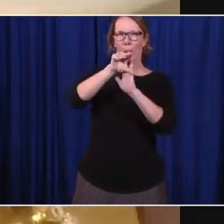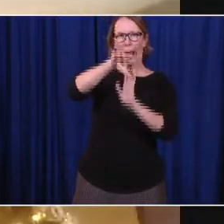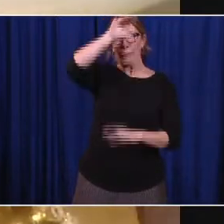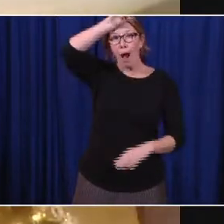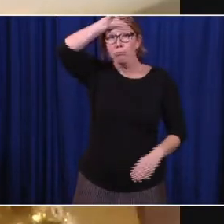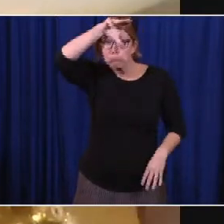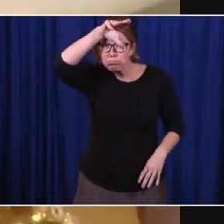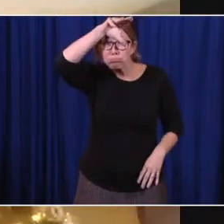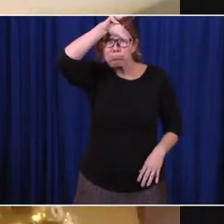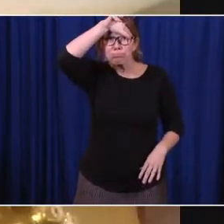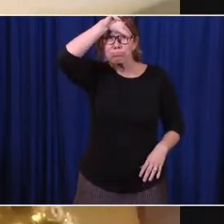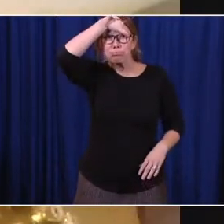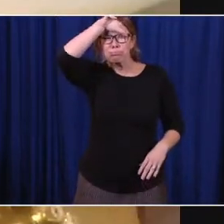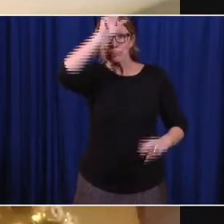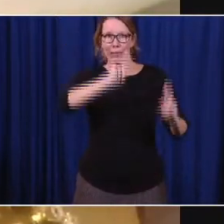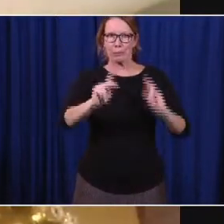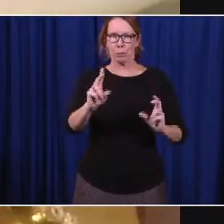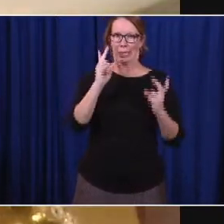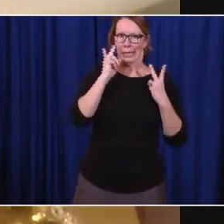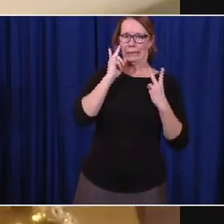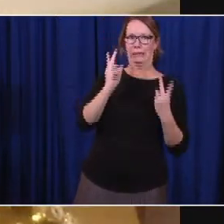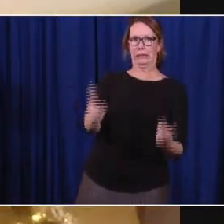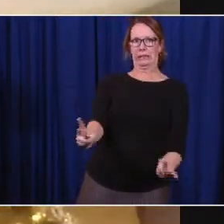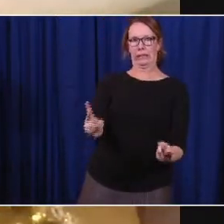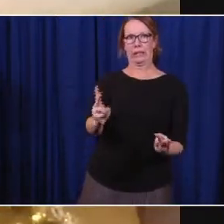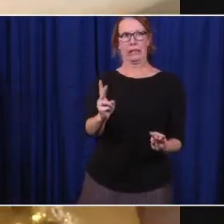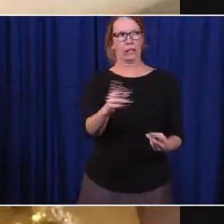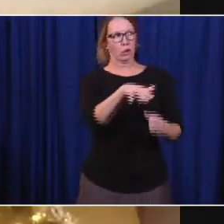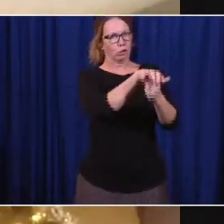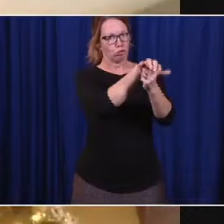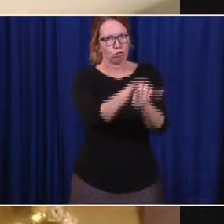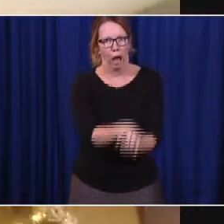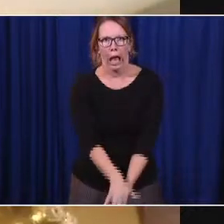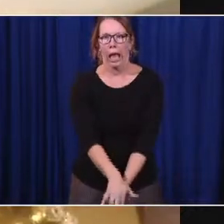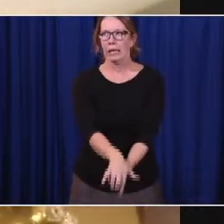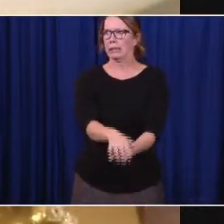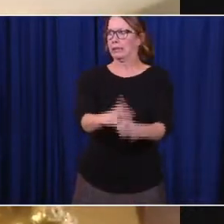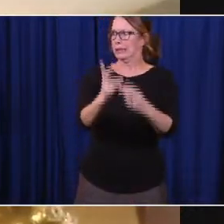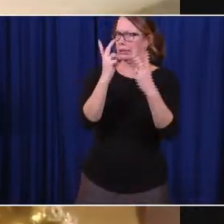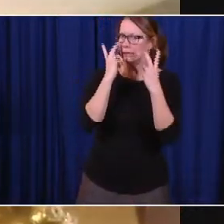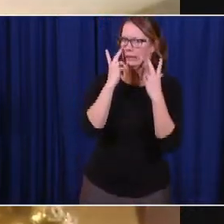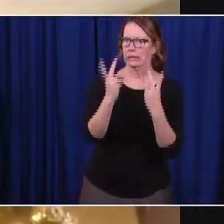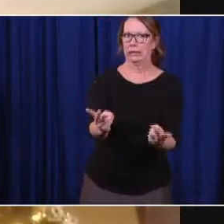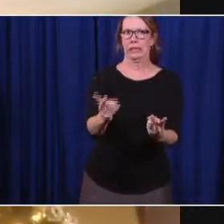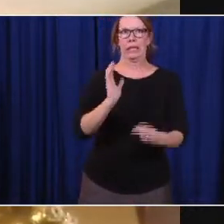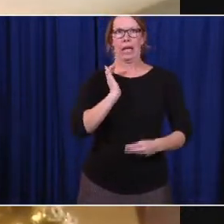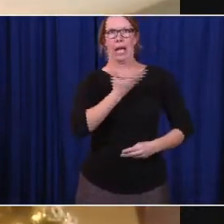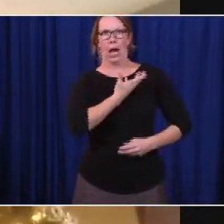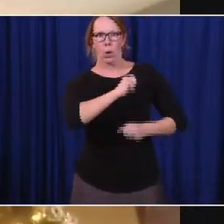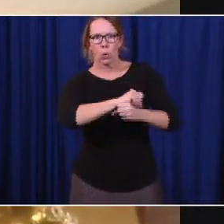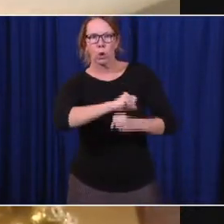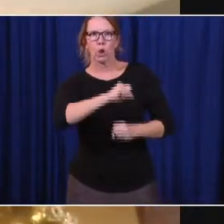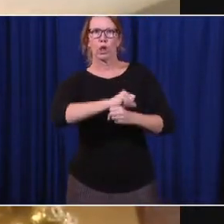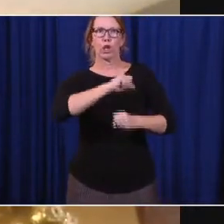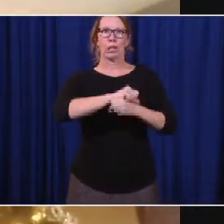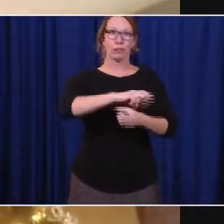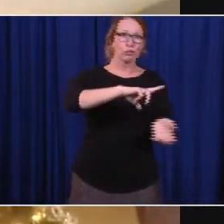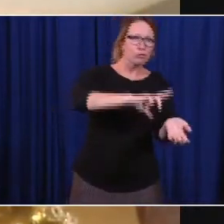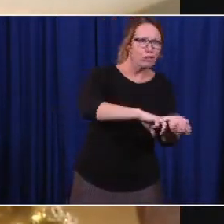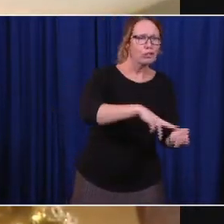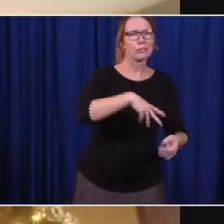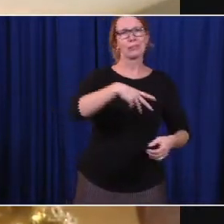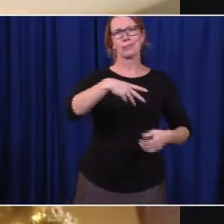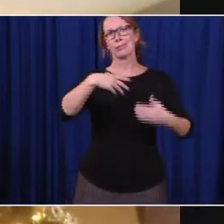people to realize the stress that us nurses and the PCTs and our respiratory therapists go